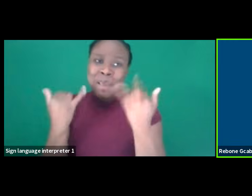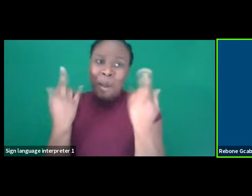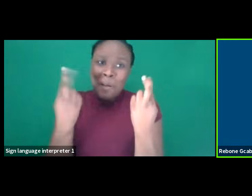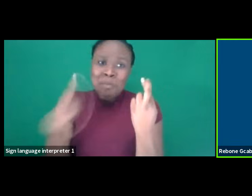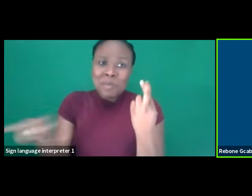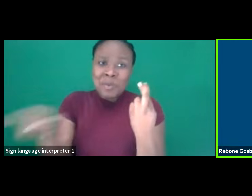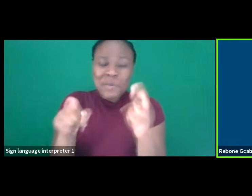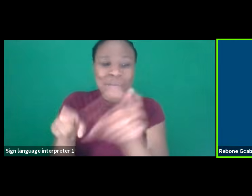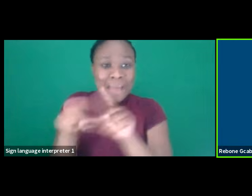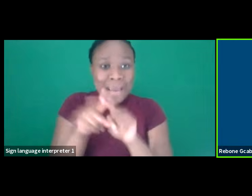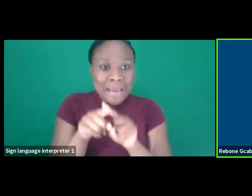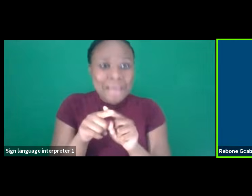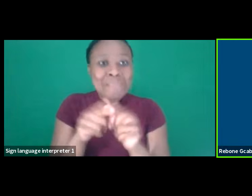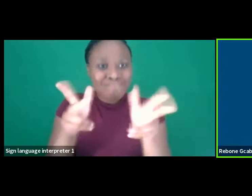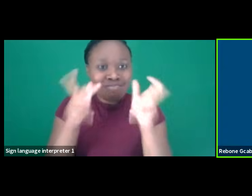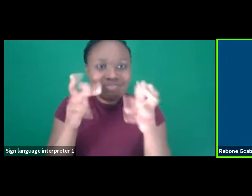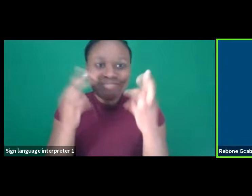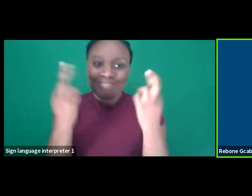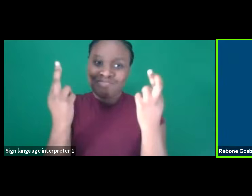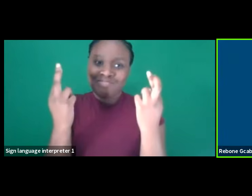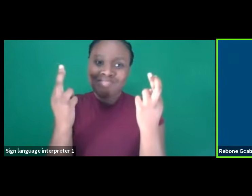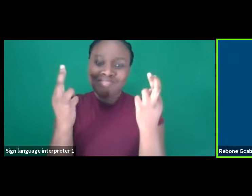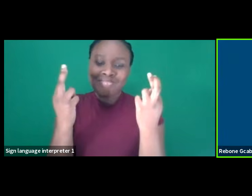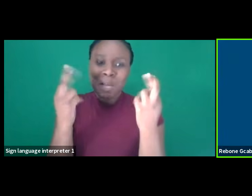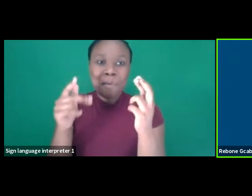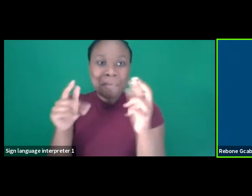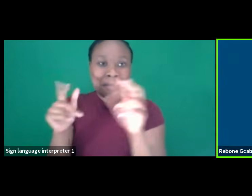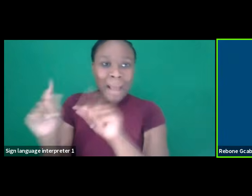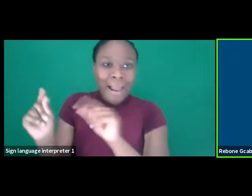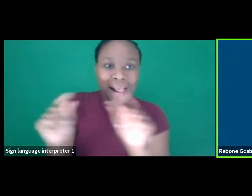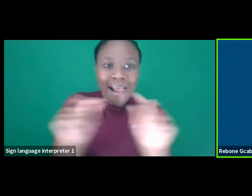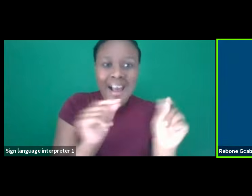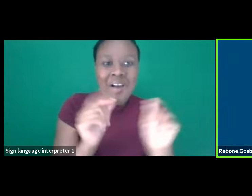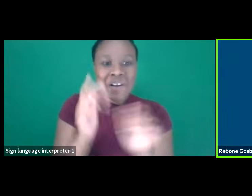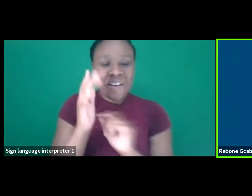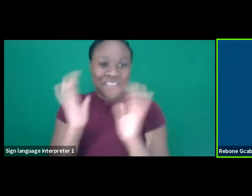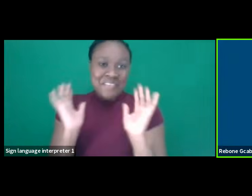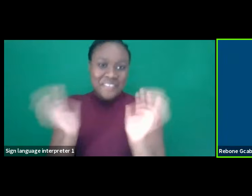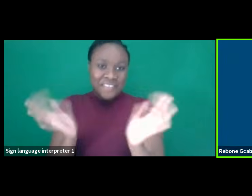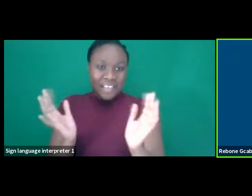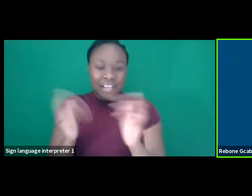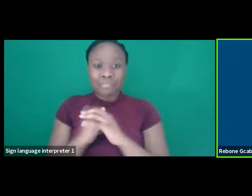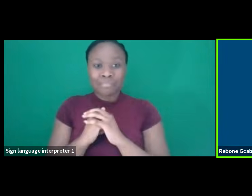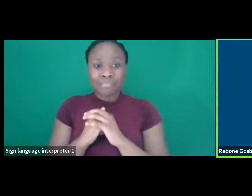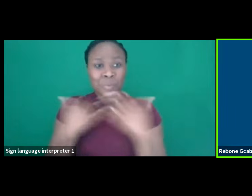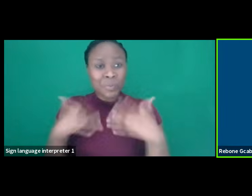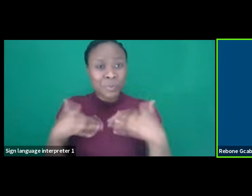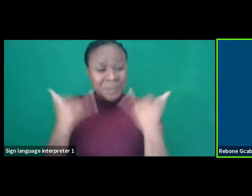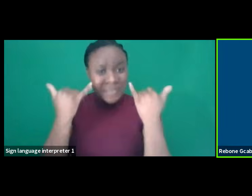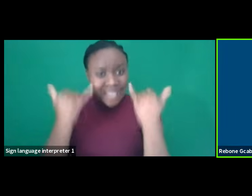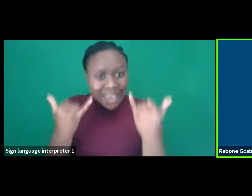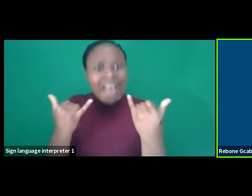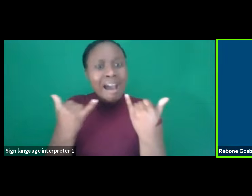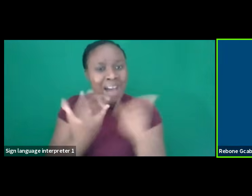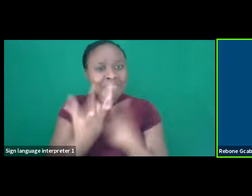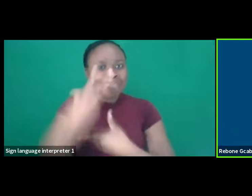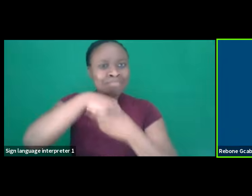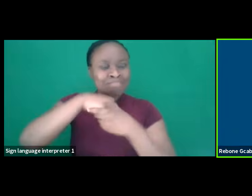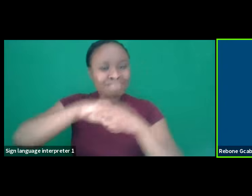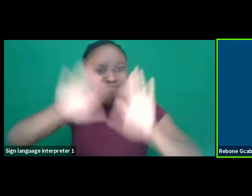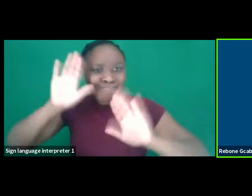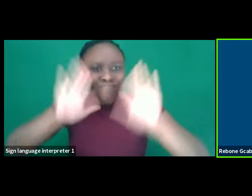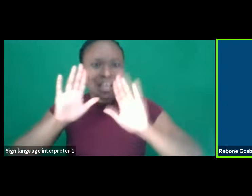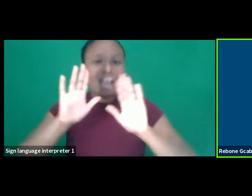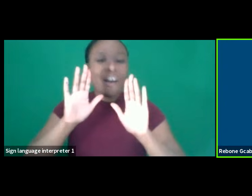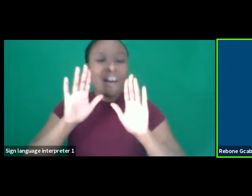the participants, I saw most active people today on the chat. I